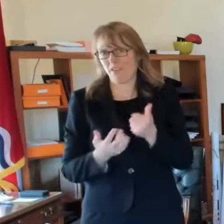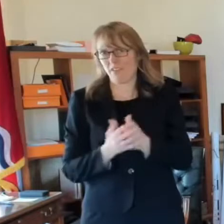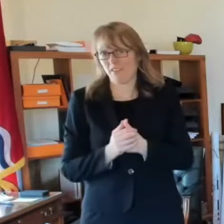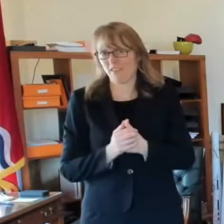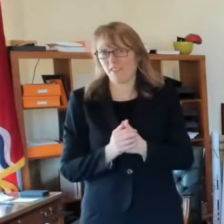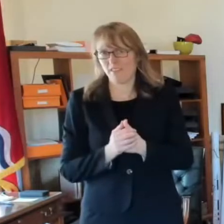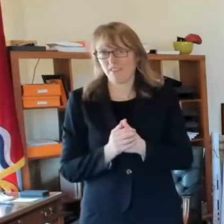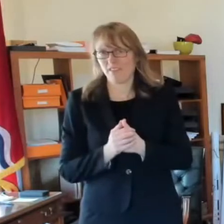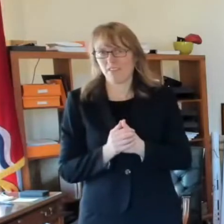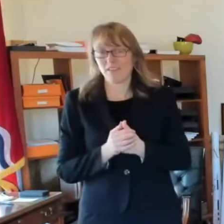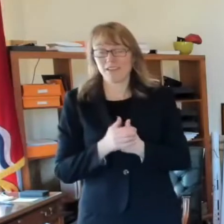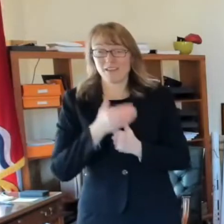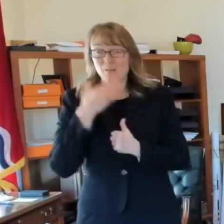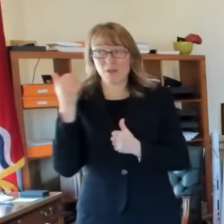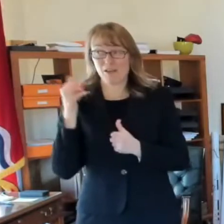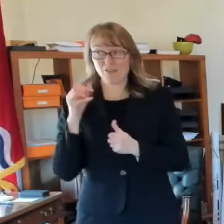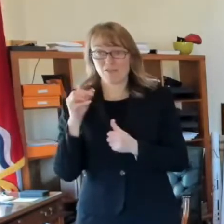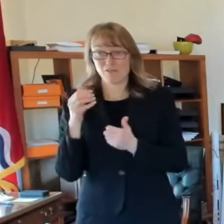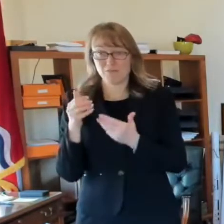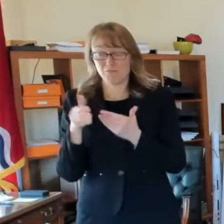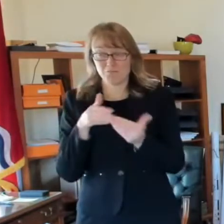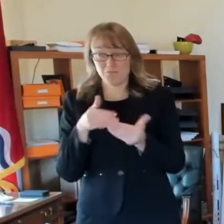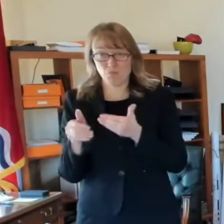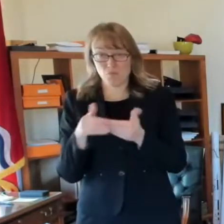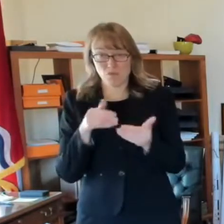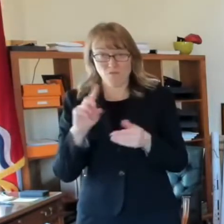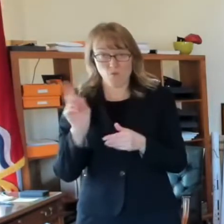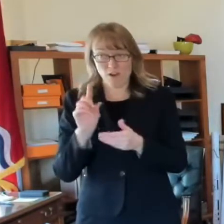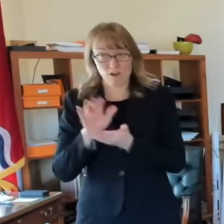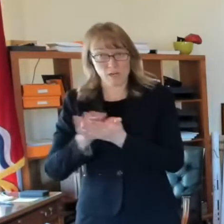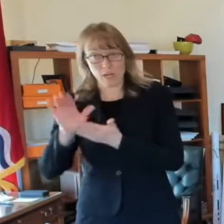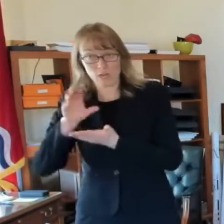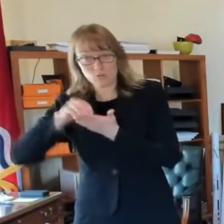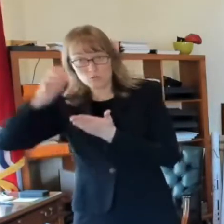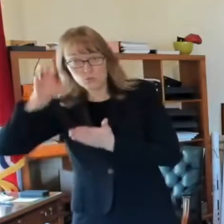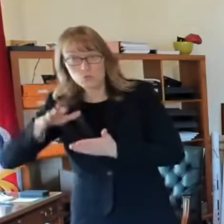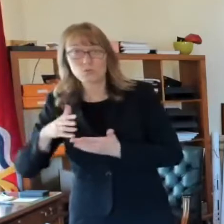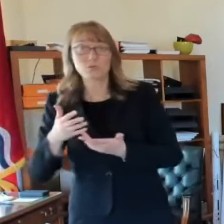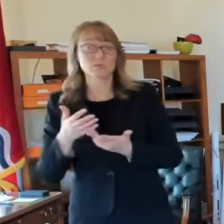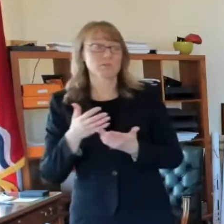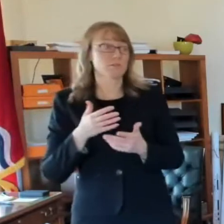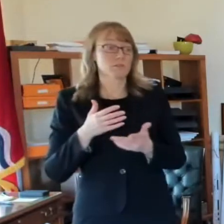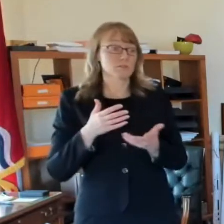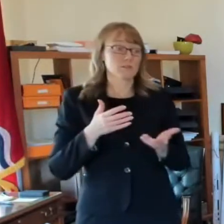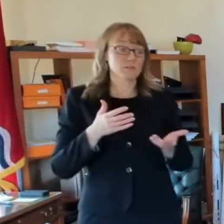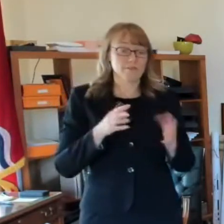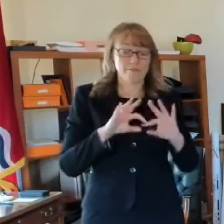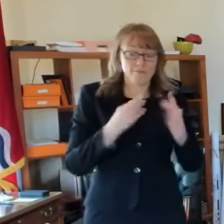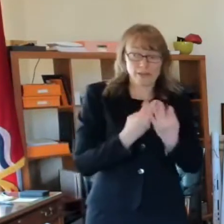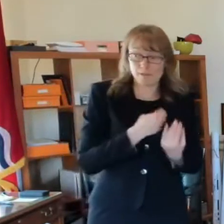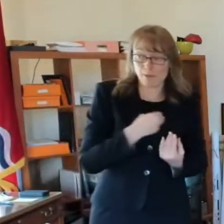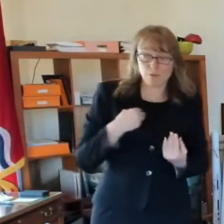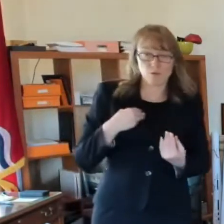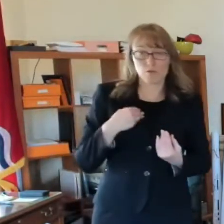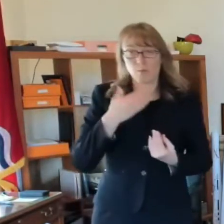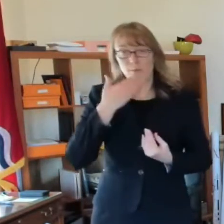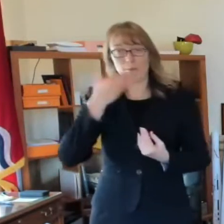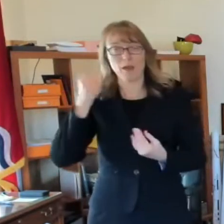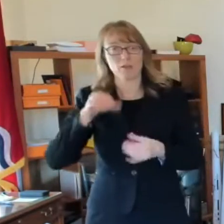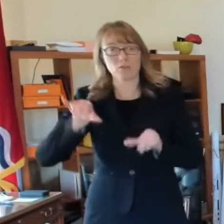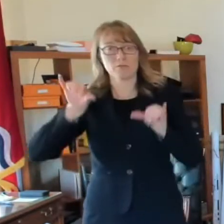before they drive home. Obviously, if you're just home for a short period of time, very difficult to quarantine while you are at